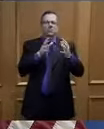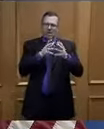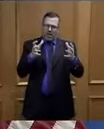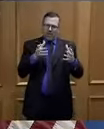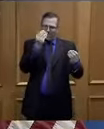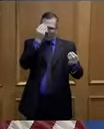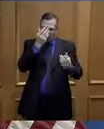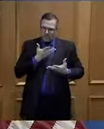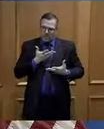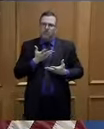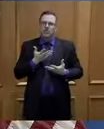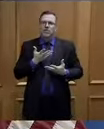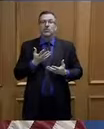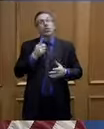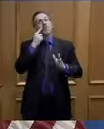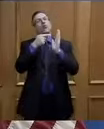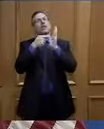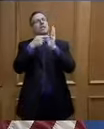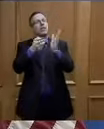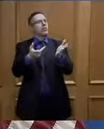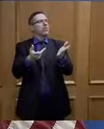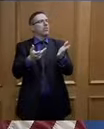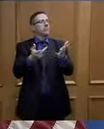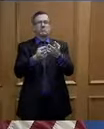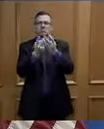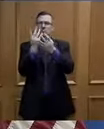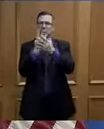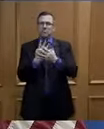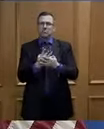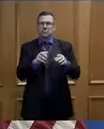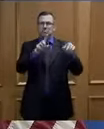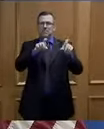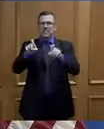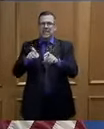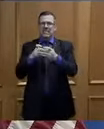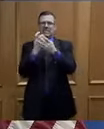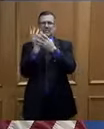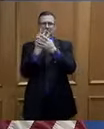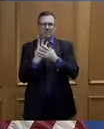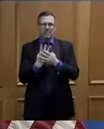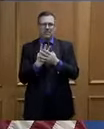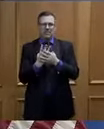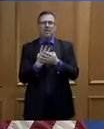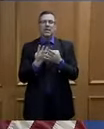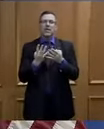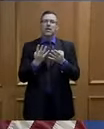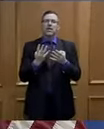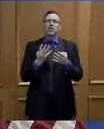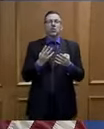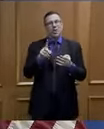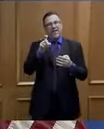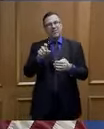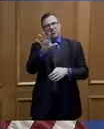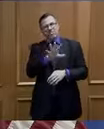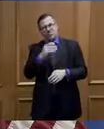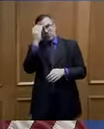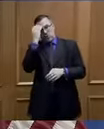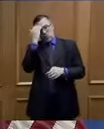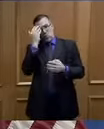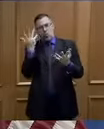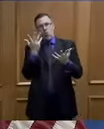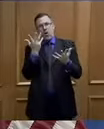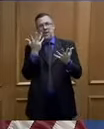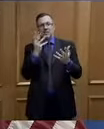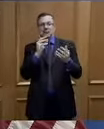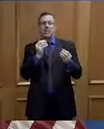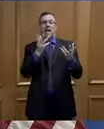until you have a lot of testing, for example, a substantive amount of testing across the state, you know very little about what that testing really